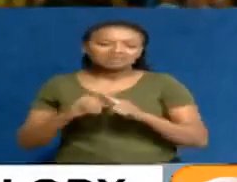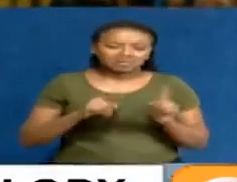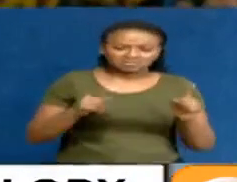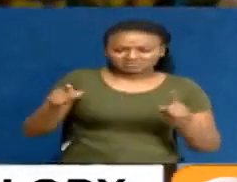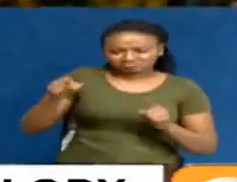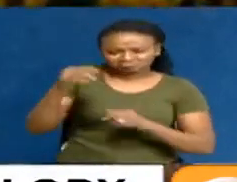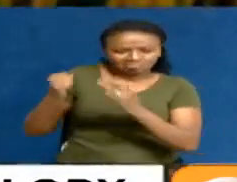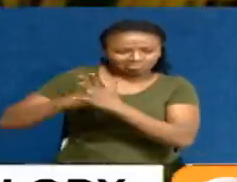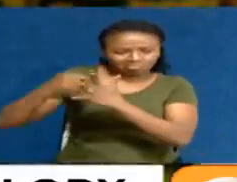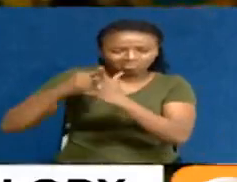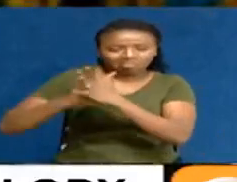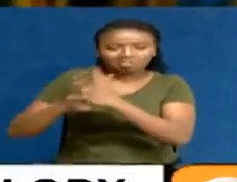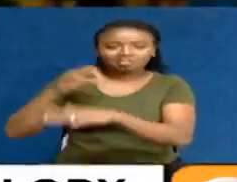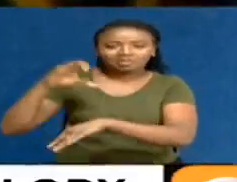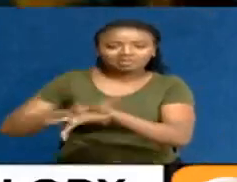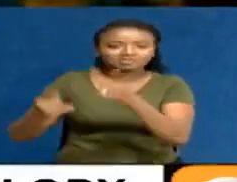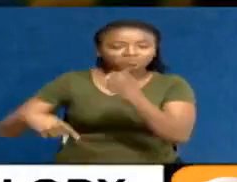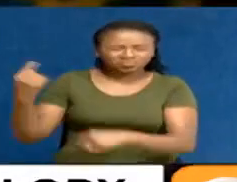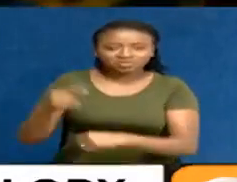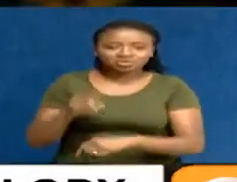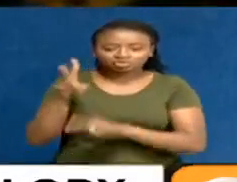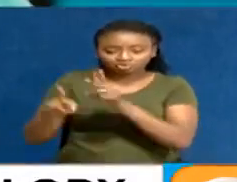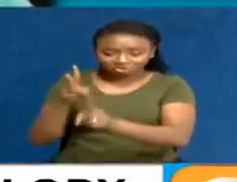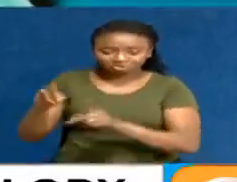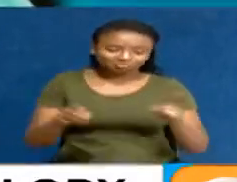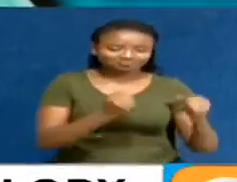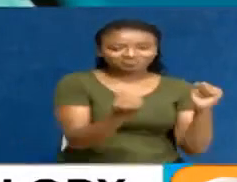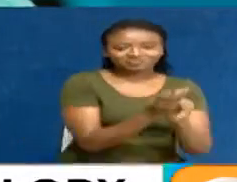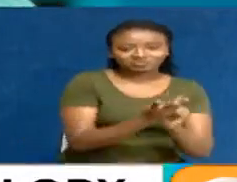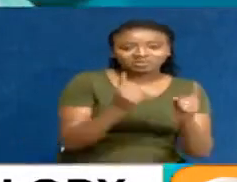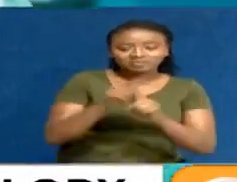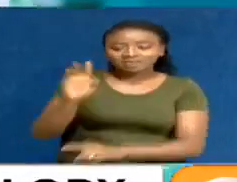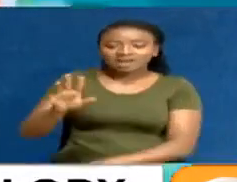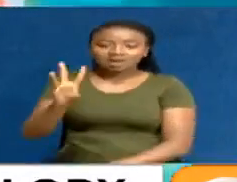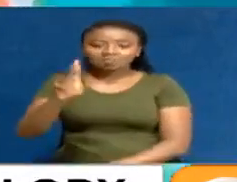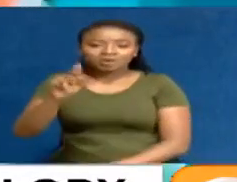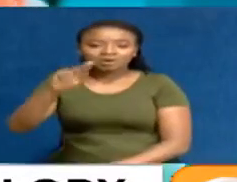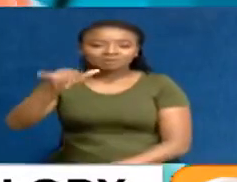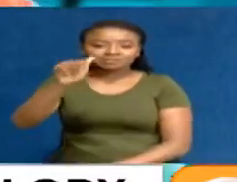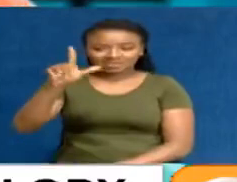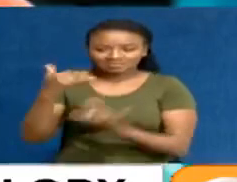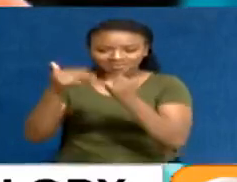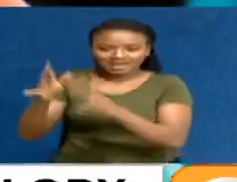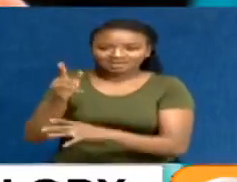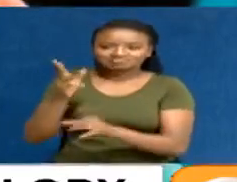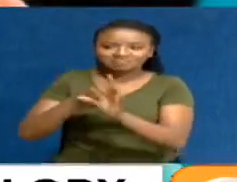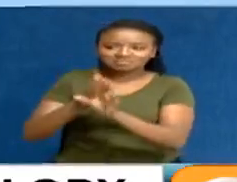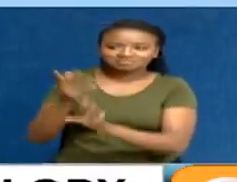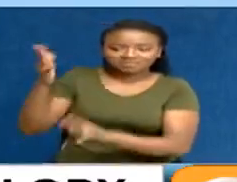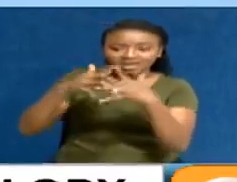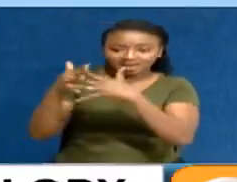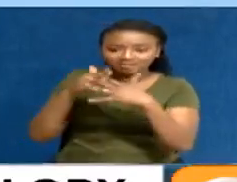the last quarter, winning 22-14. Kenya's Victoria Wanjara Reynolds, who plays in the United States, won the